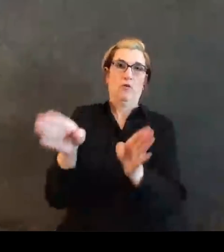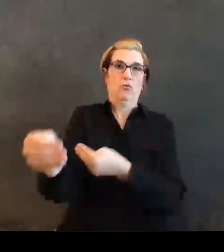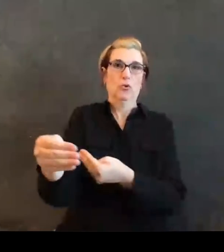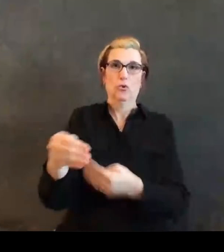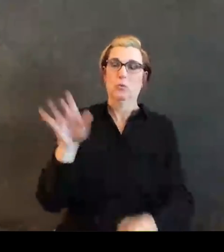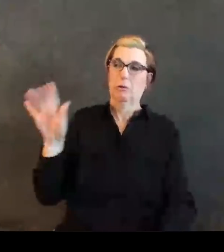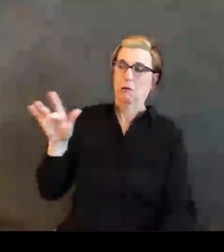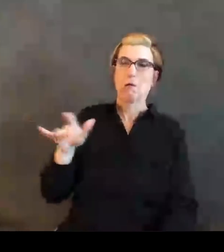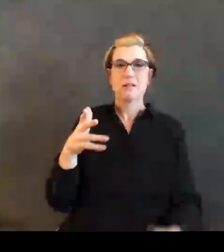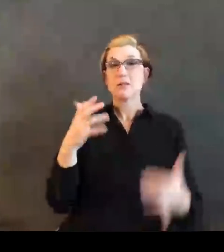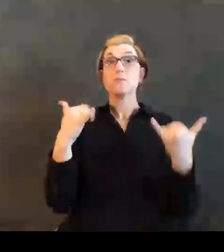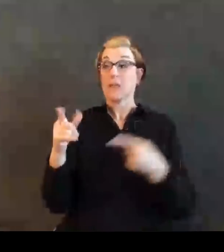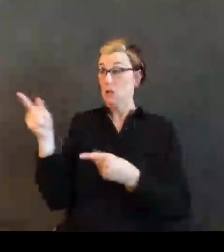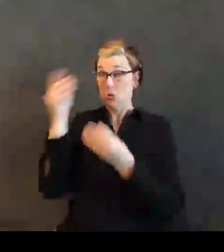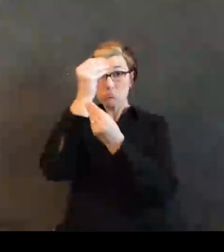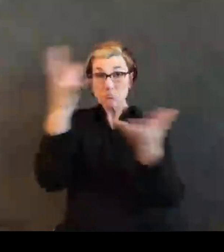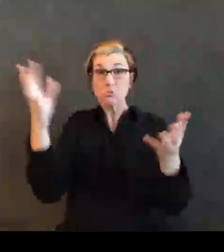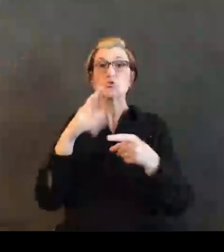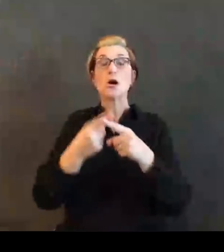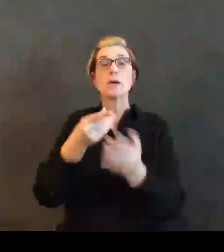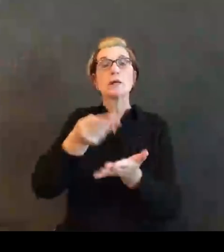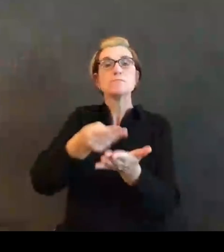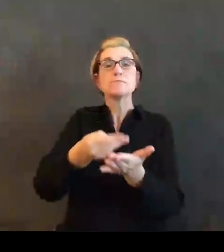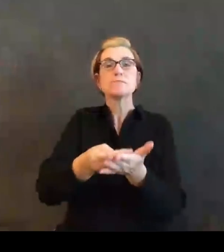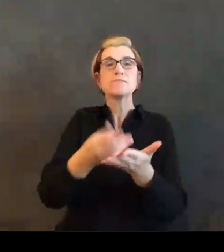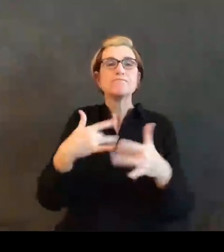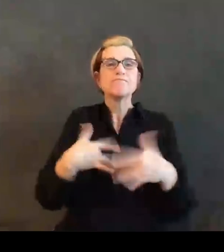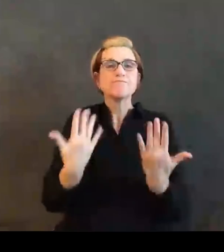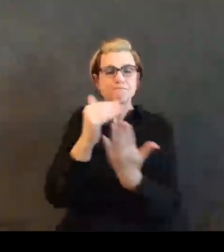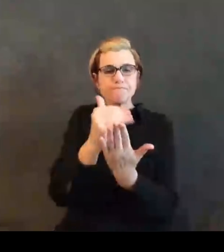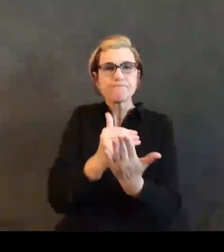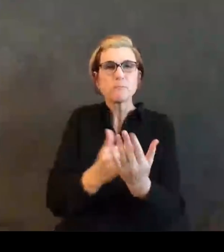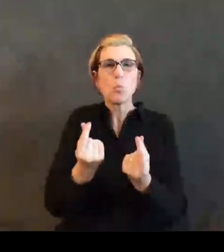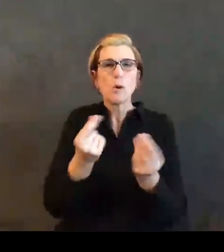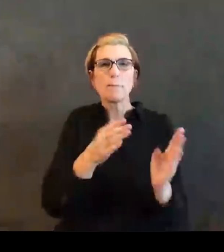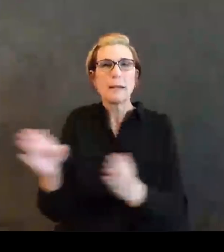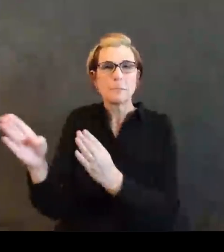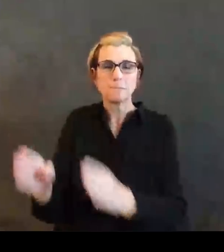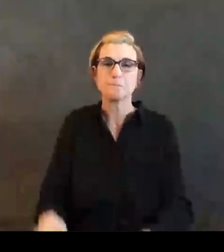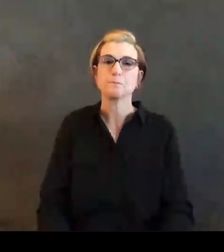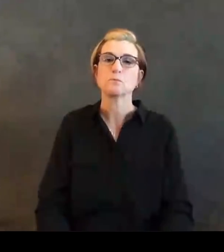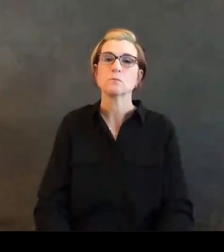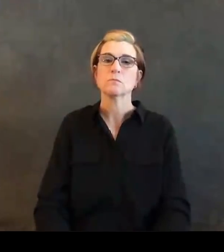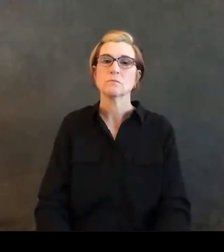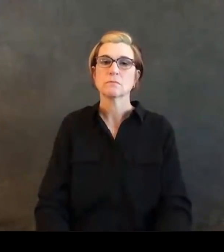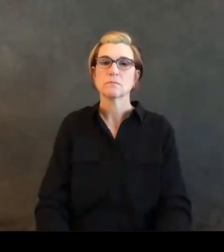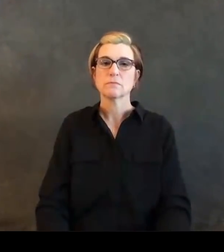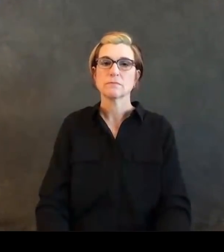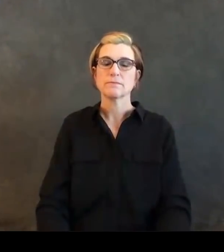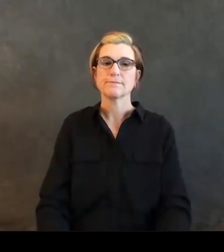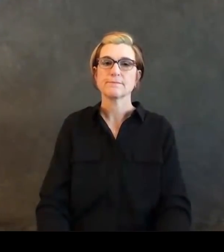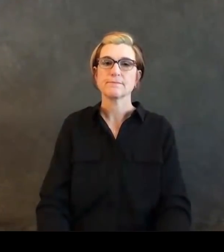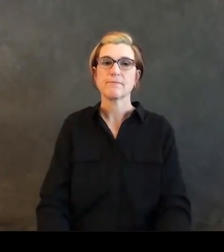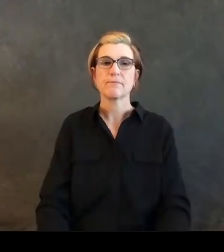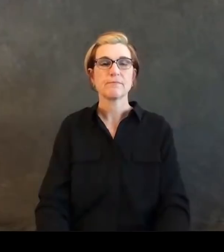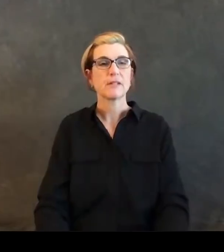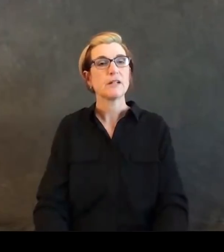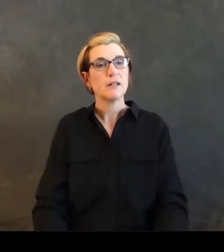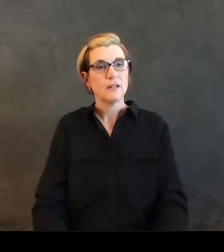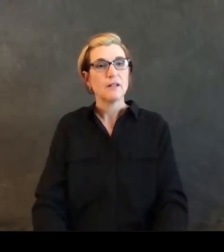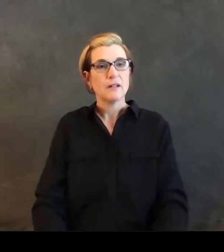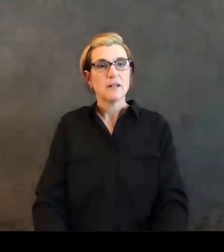fantastic as to how we're doing and what it's looking like. Thank you. Thank you very much, Mr. President. And first,